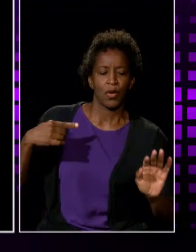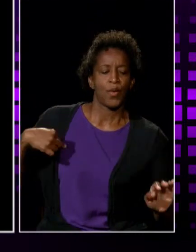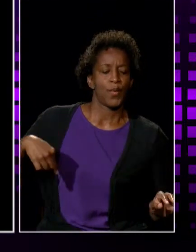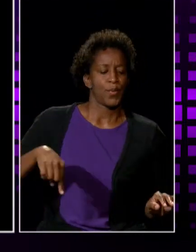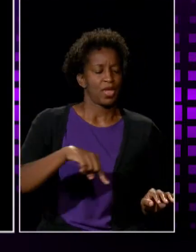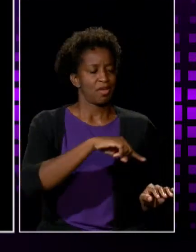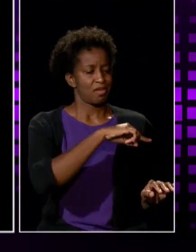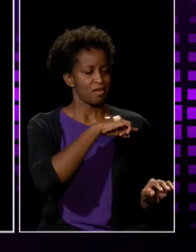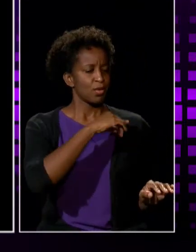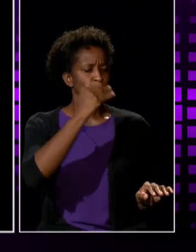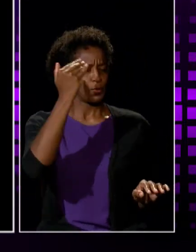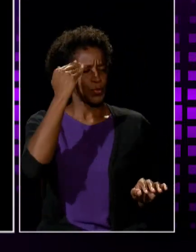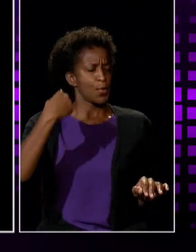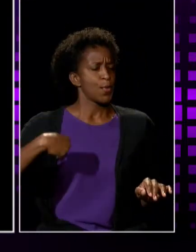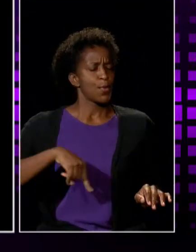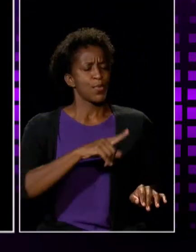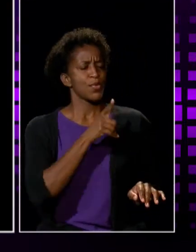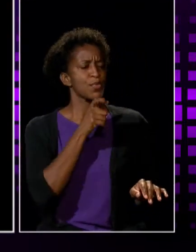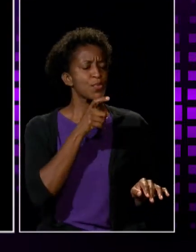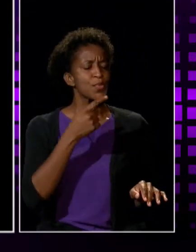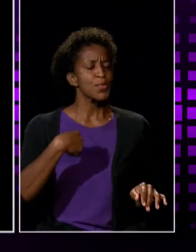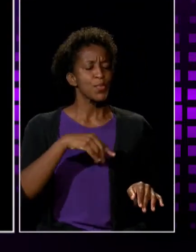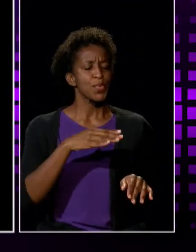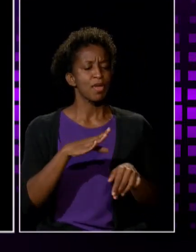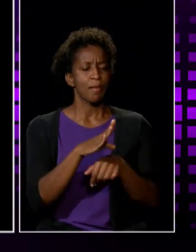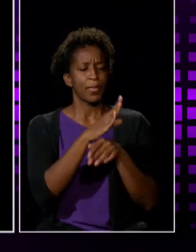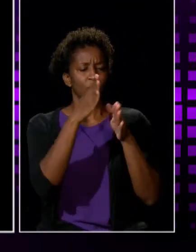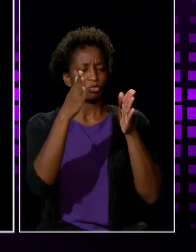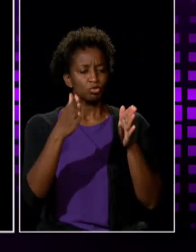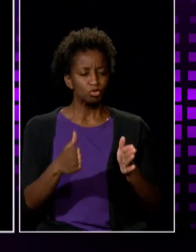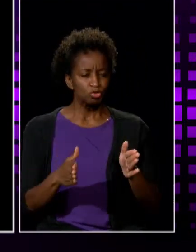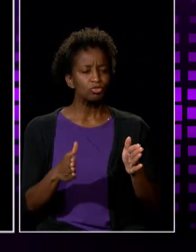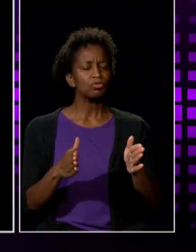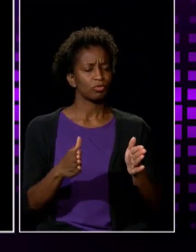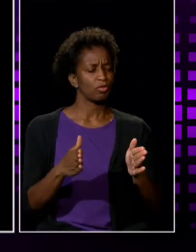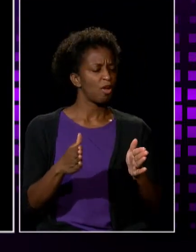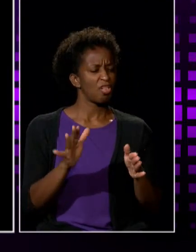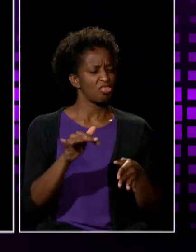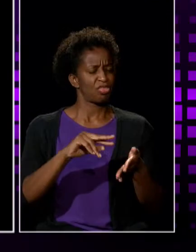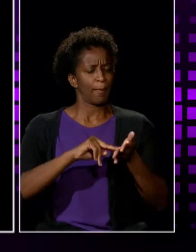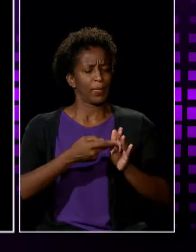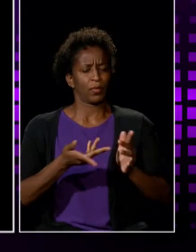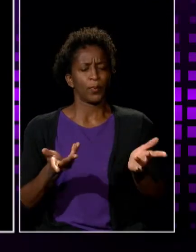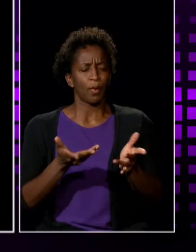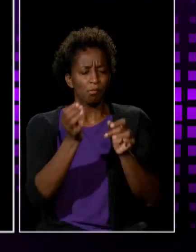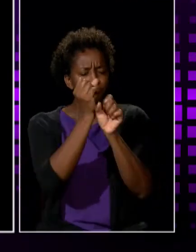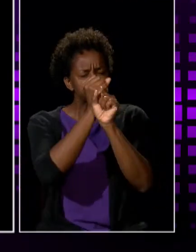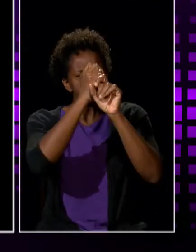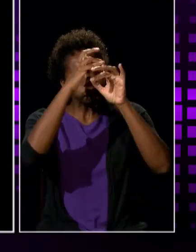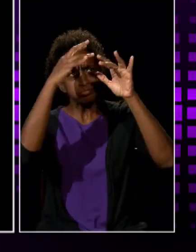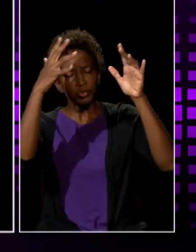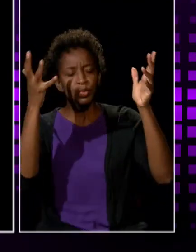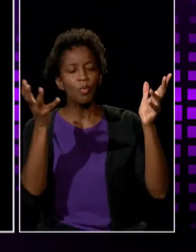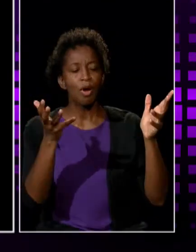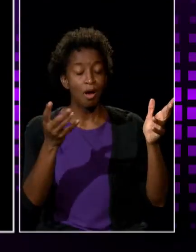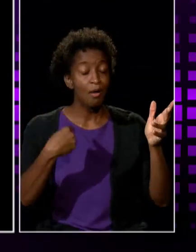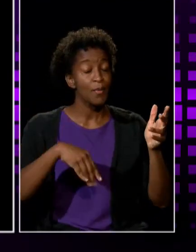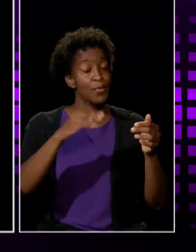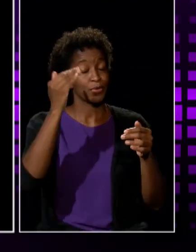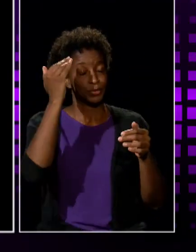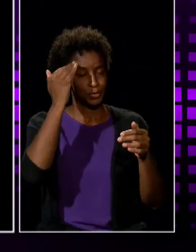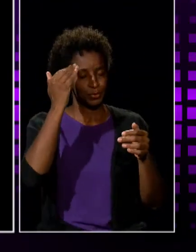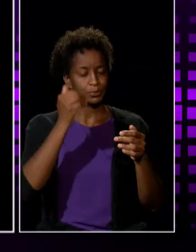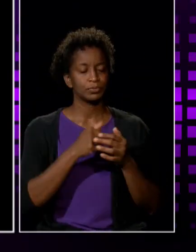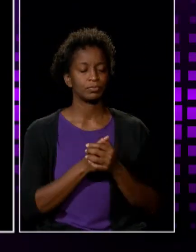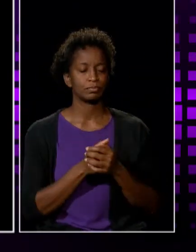is that it means to be Barbadian. So it changes the whole narrative for us